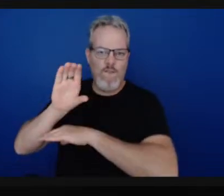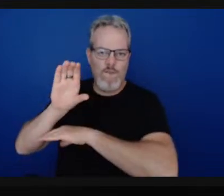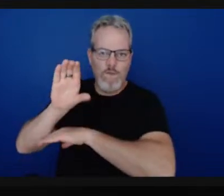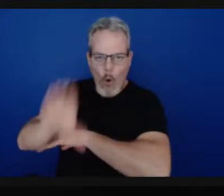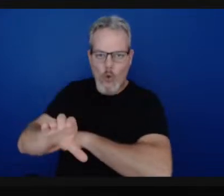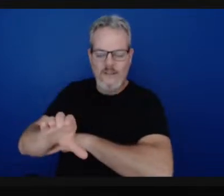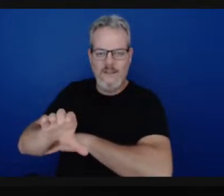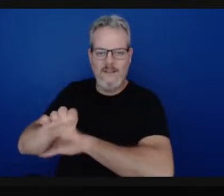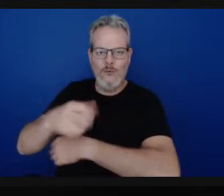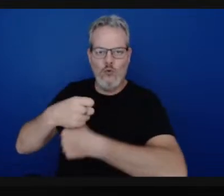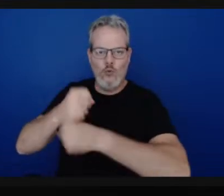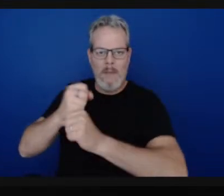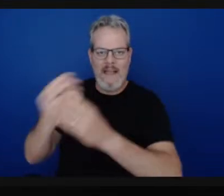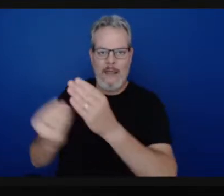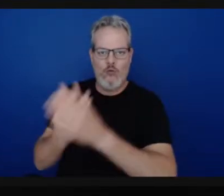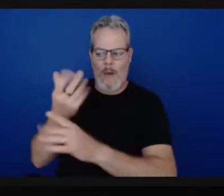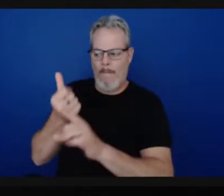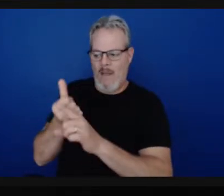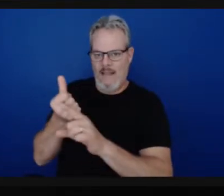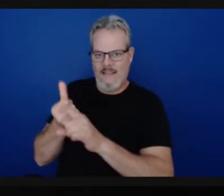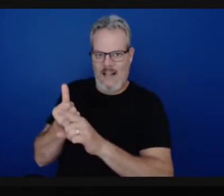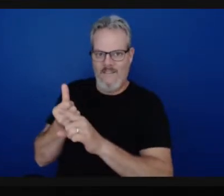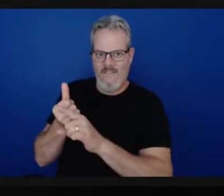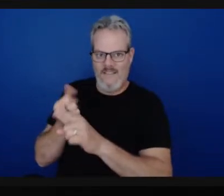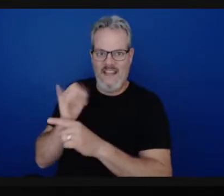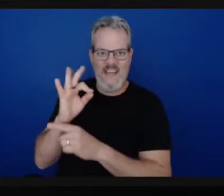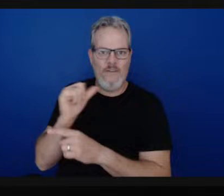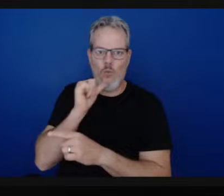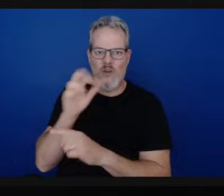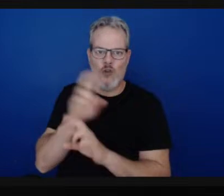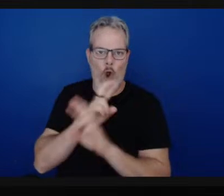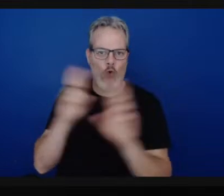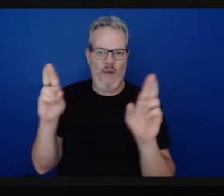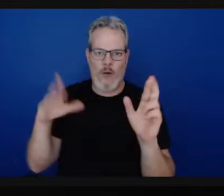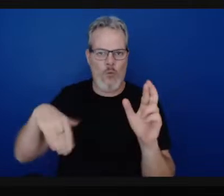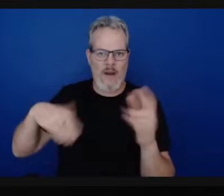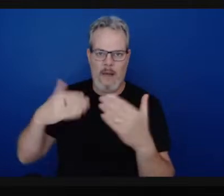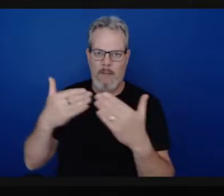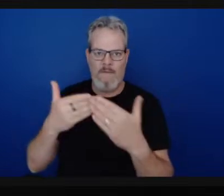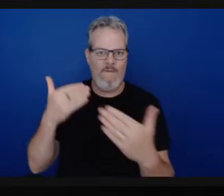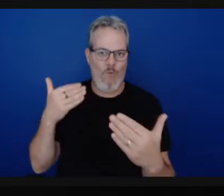itself if it wasn't already going to do it regardless.